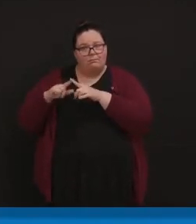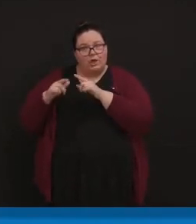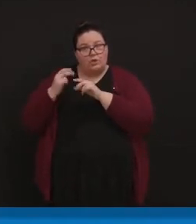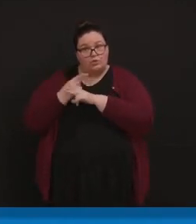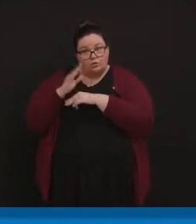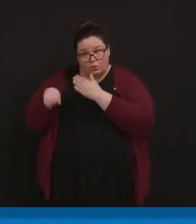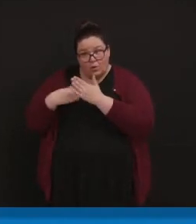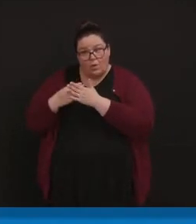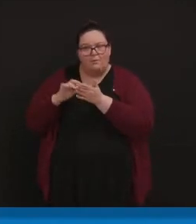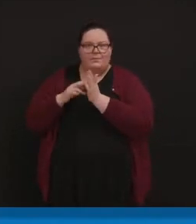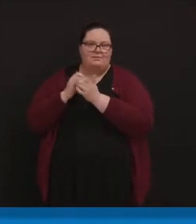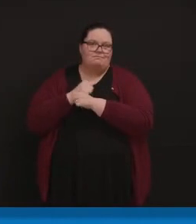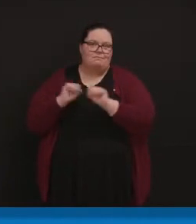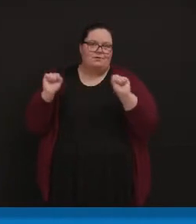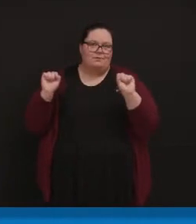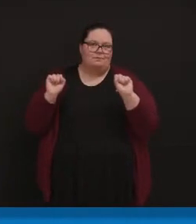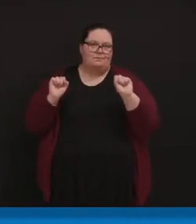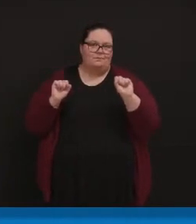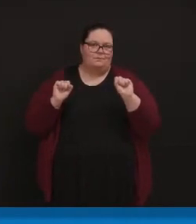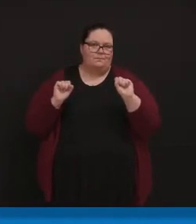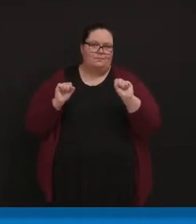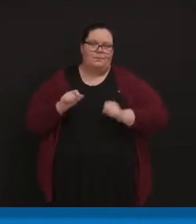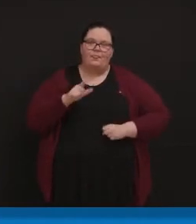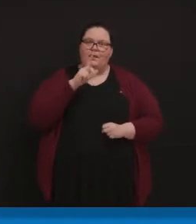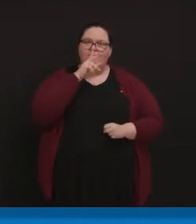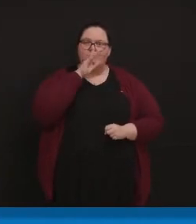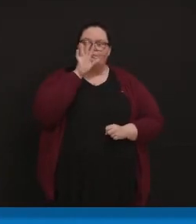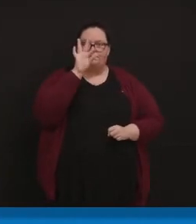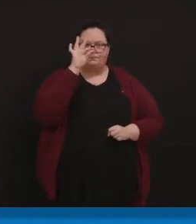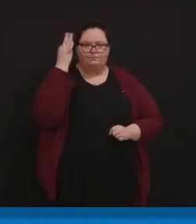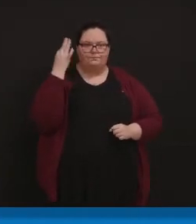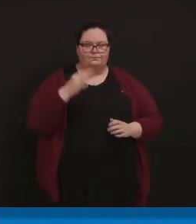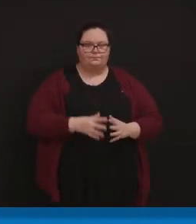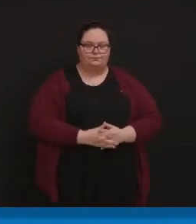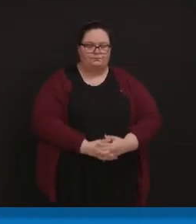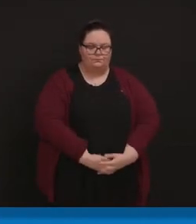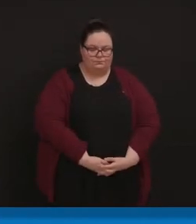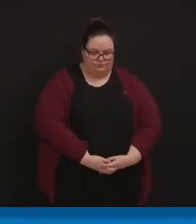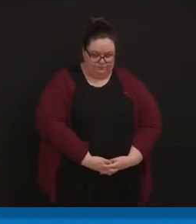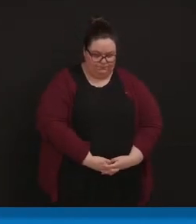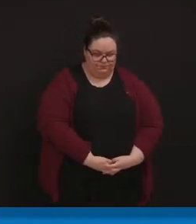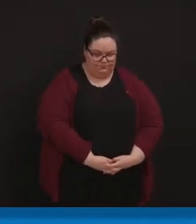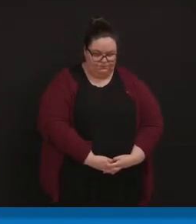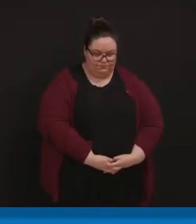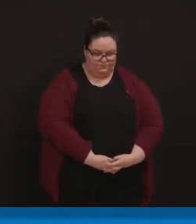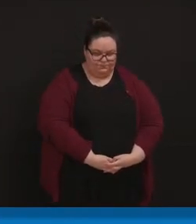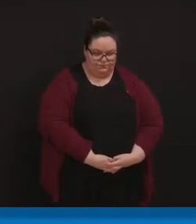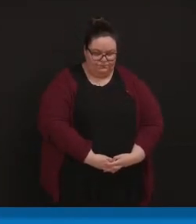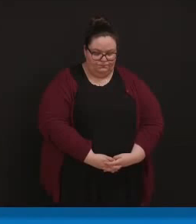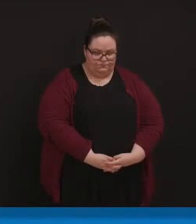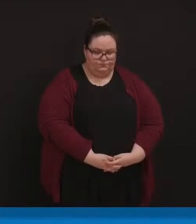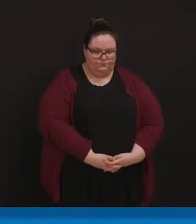together. Il faut donc continuer d'agir. We have to continue acting as if